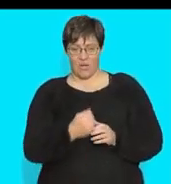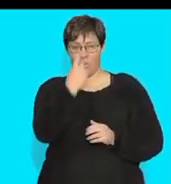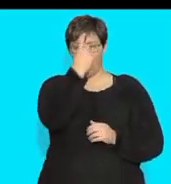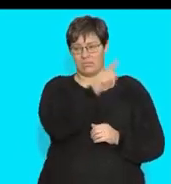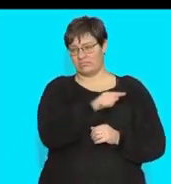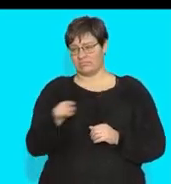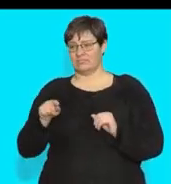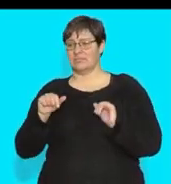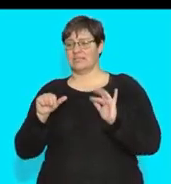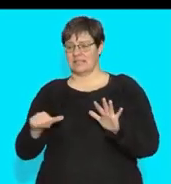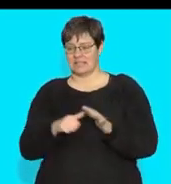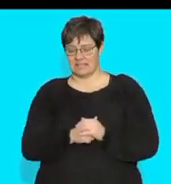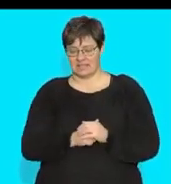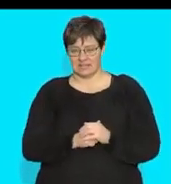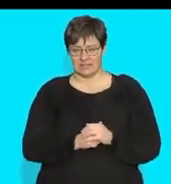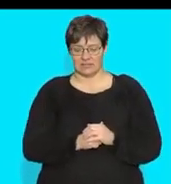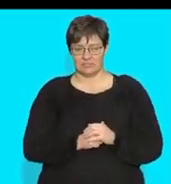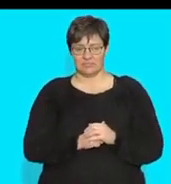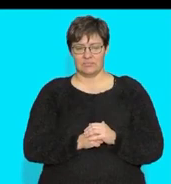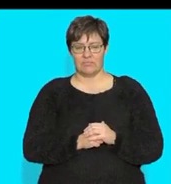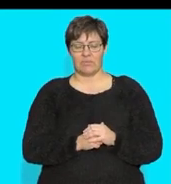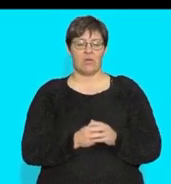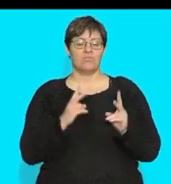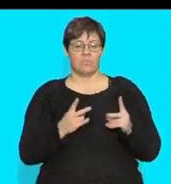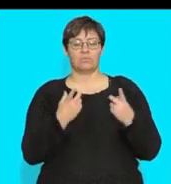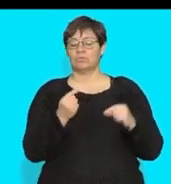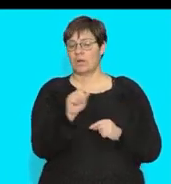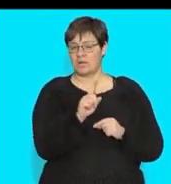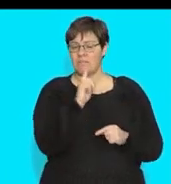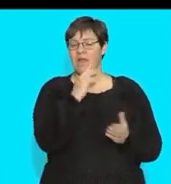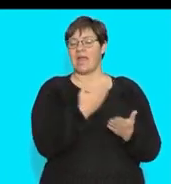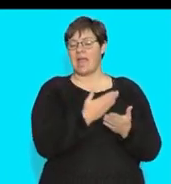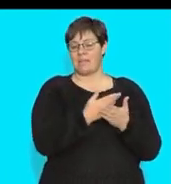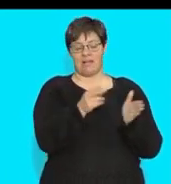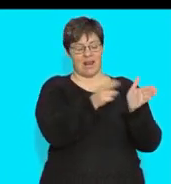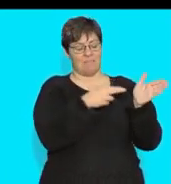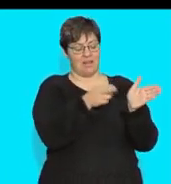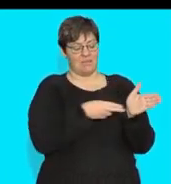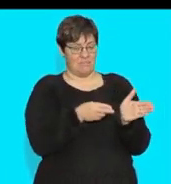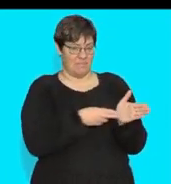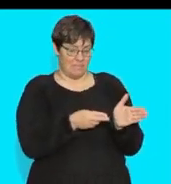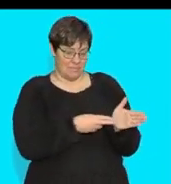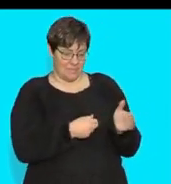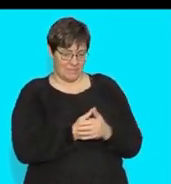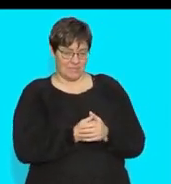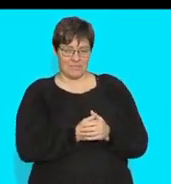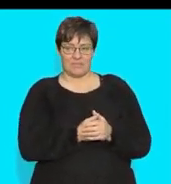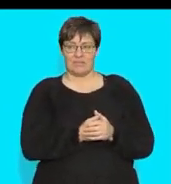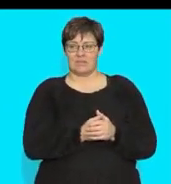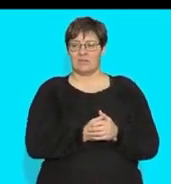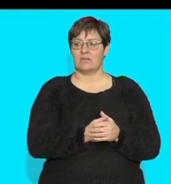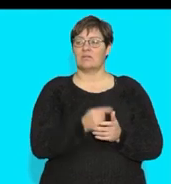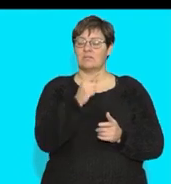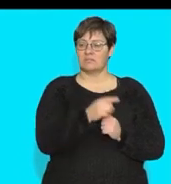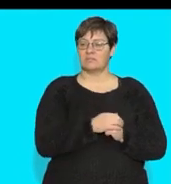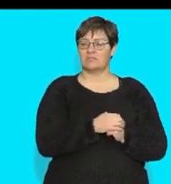as I said to you, one of the things we usually have to be able to do is to label the structure. So number 1 is a neuron. Well,